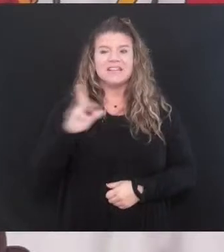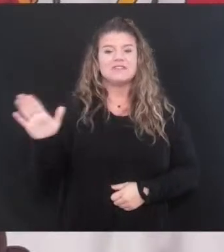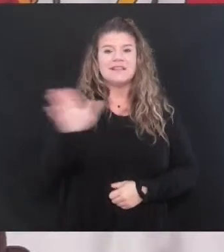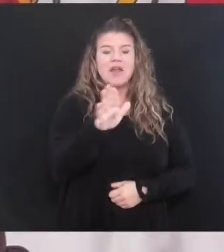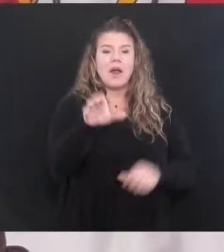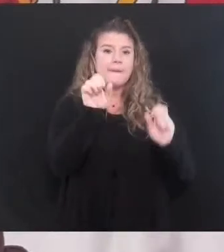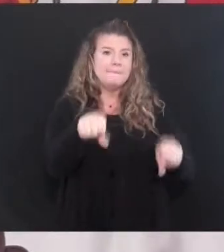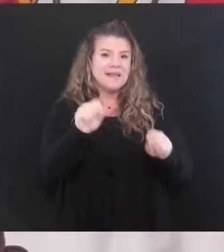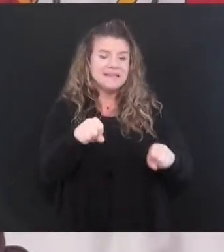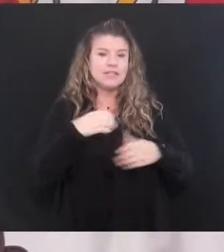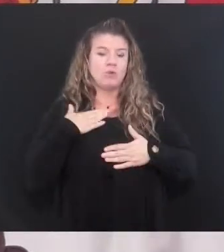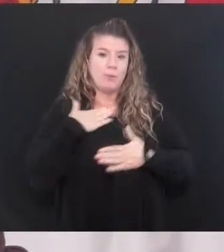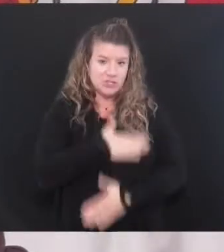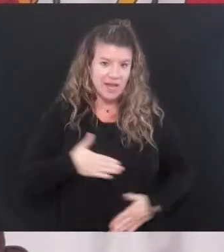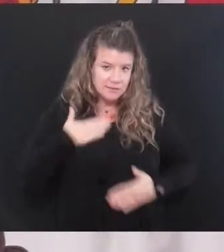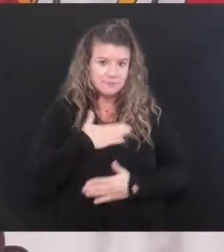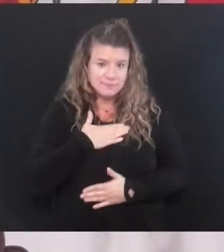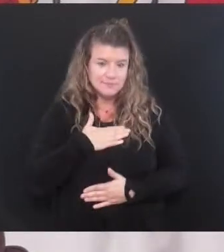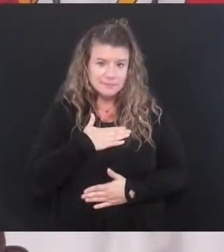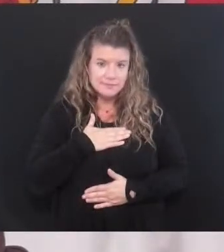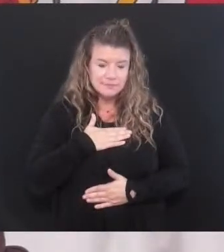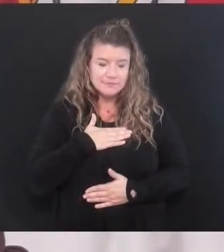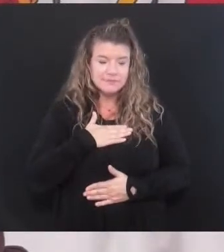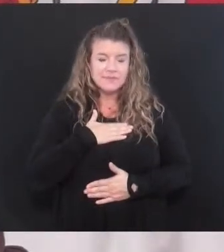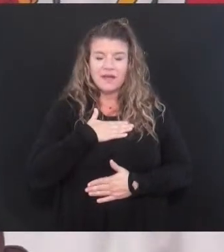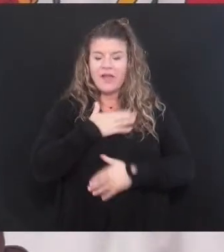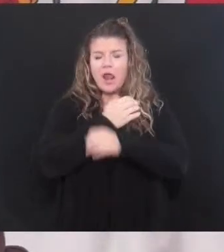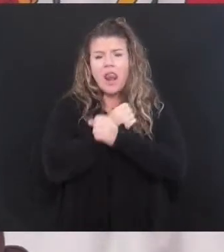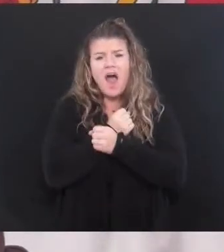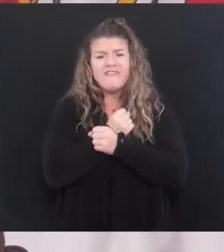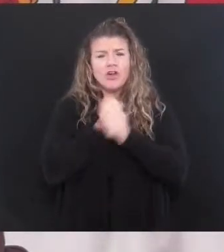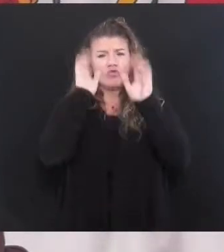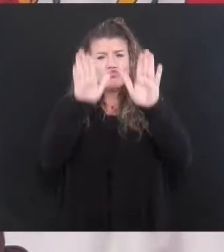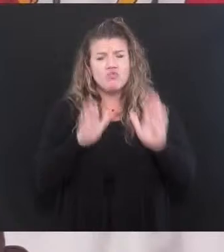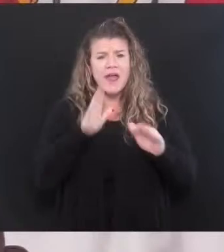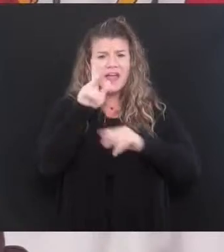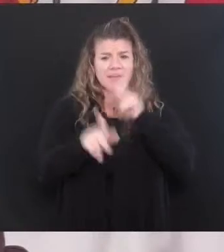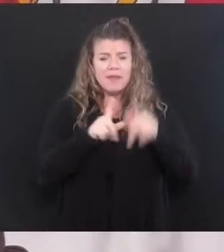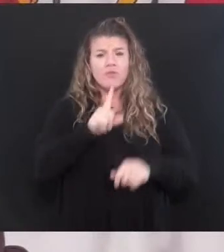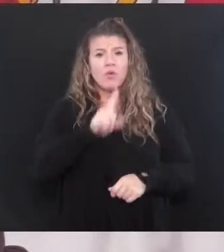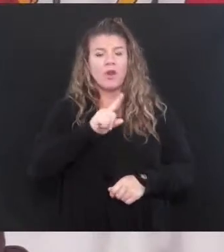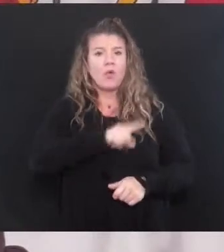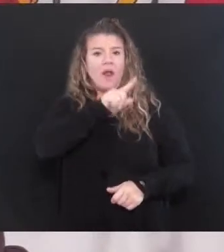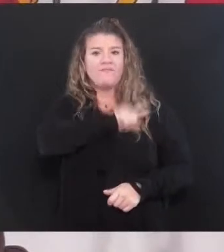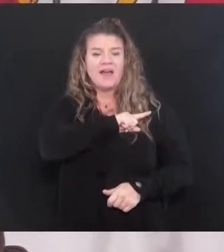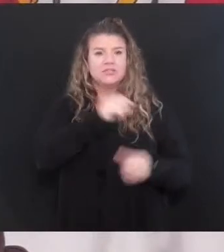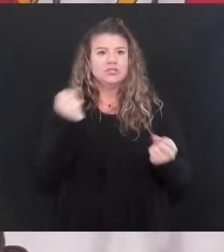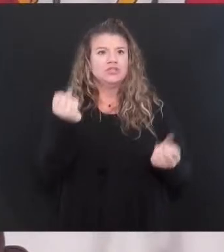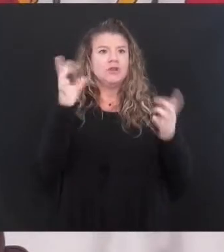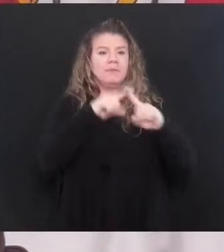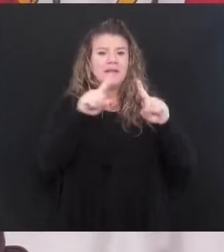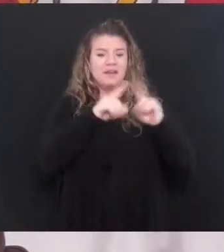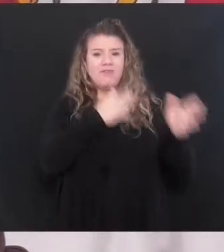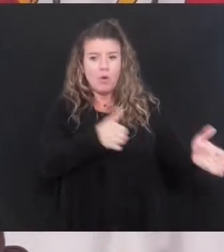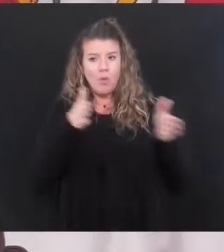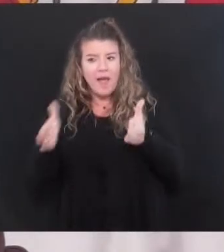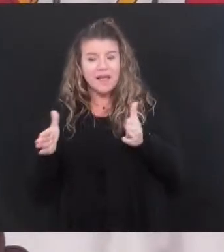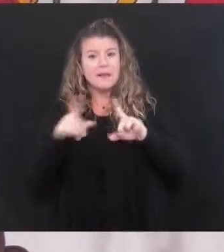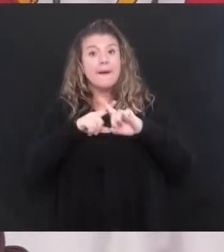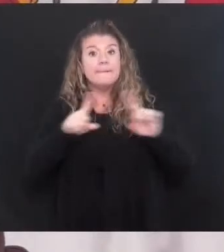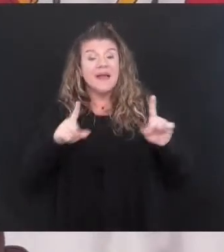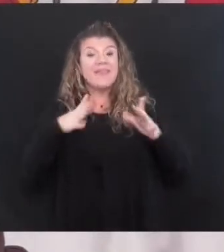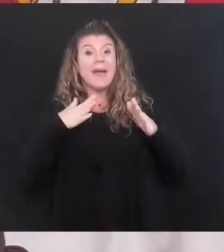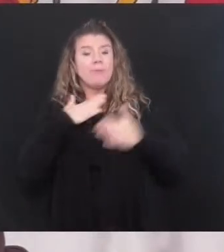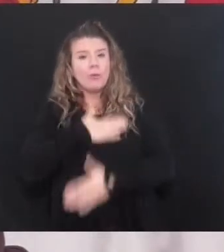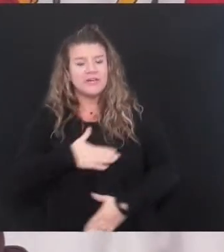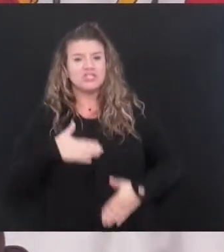ability to appreciate. They're loving, great people that are really qualified in so many ways, but they appreciate.